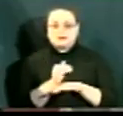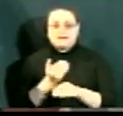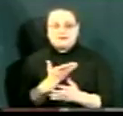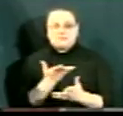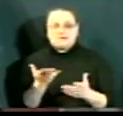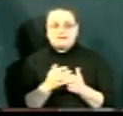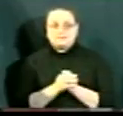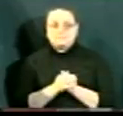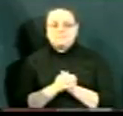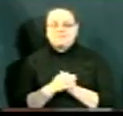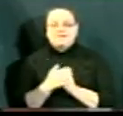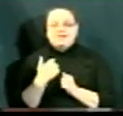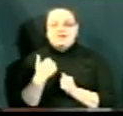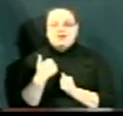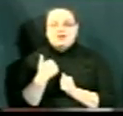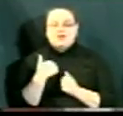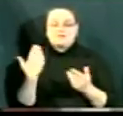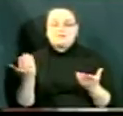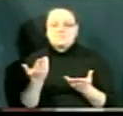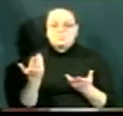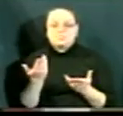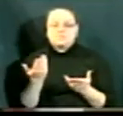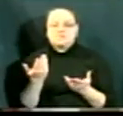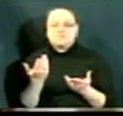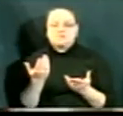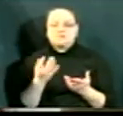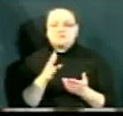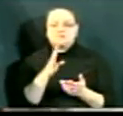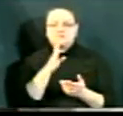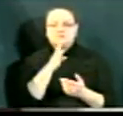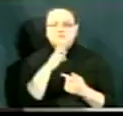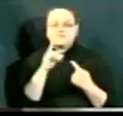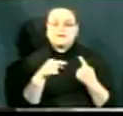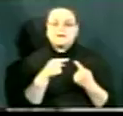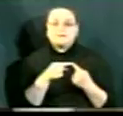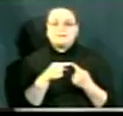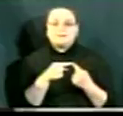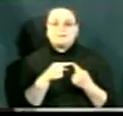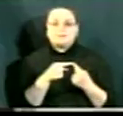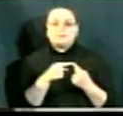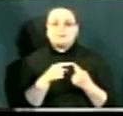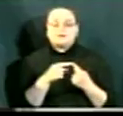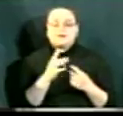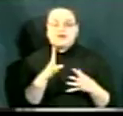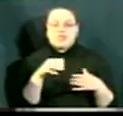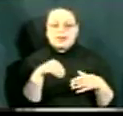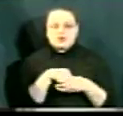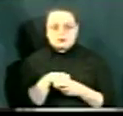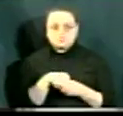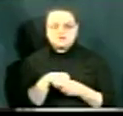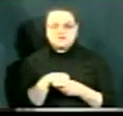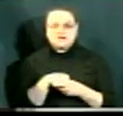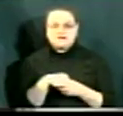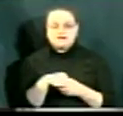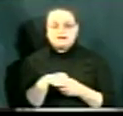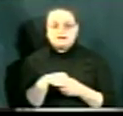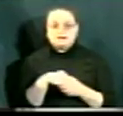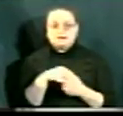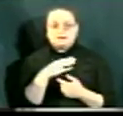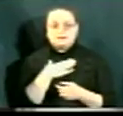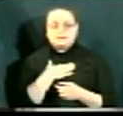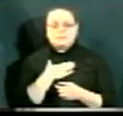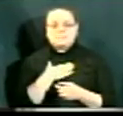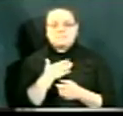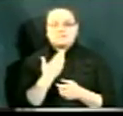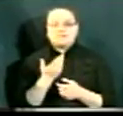everybody. I'm here to speak about the inclusion, and this is my son, Albert